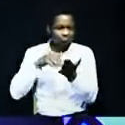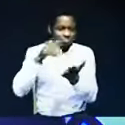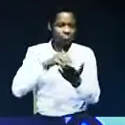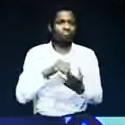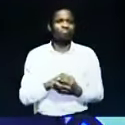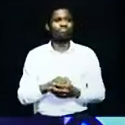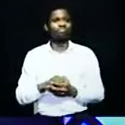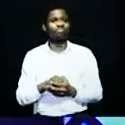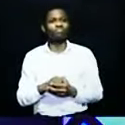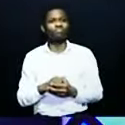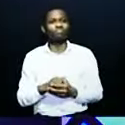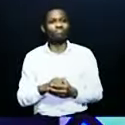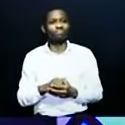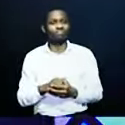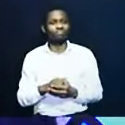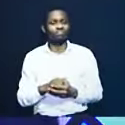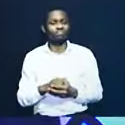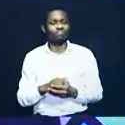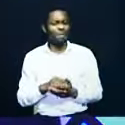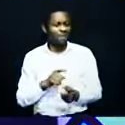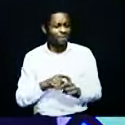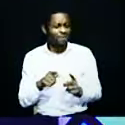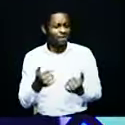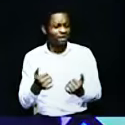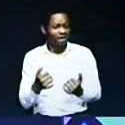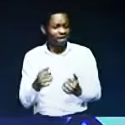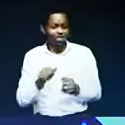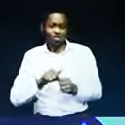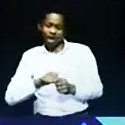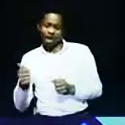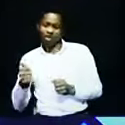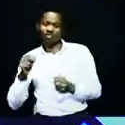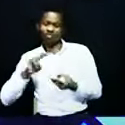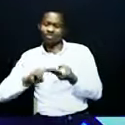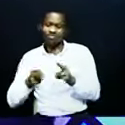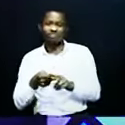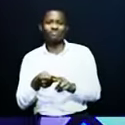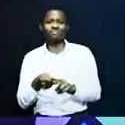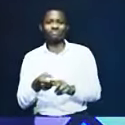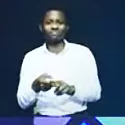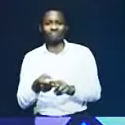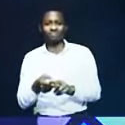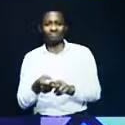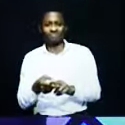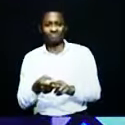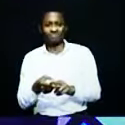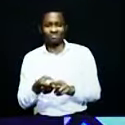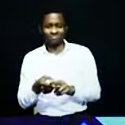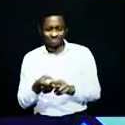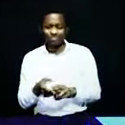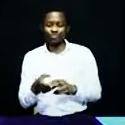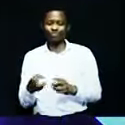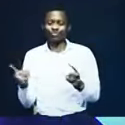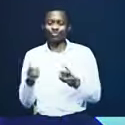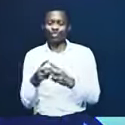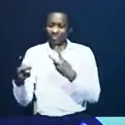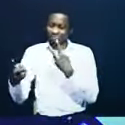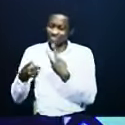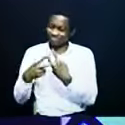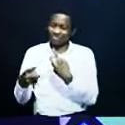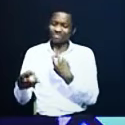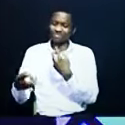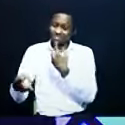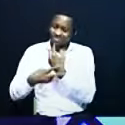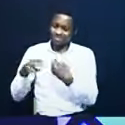this one from a different number. Na ye die or the number for from. So I saved that one angel too. And so